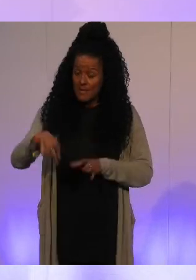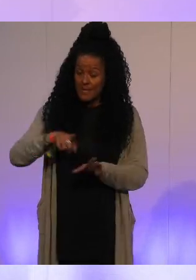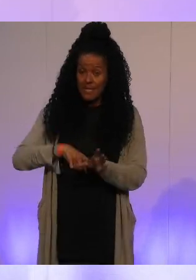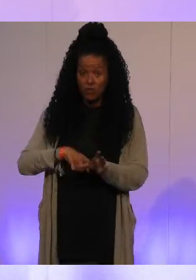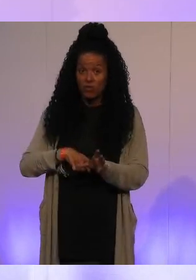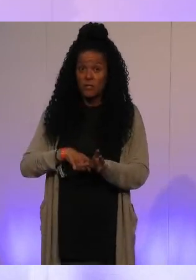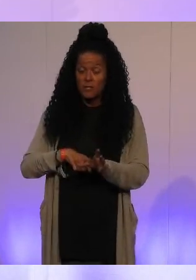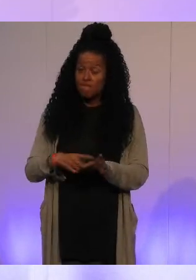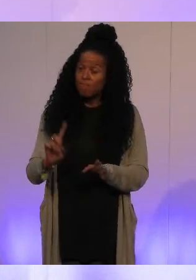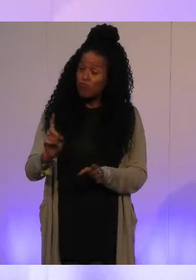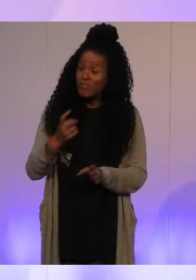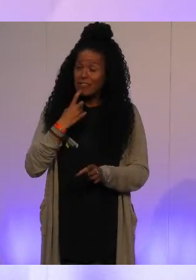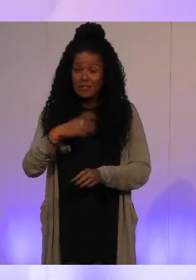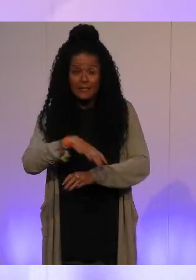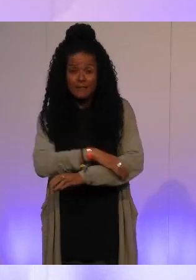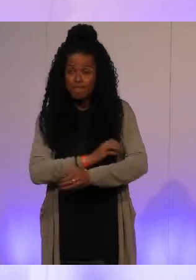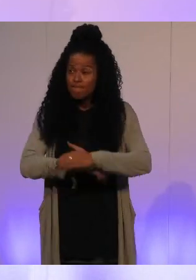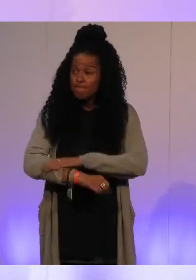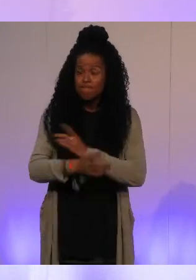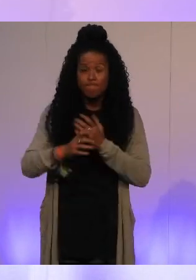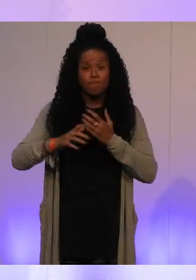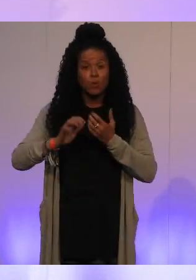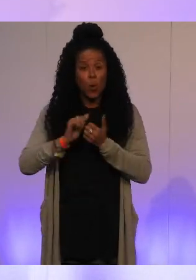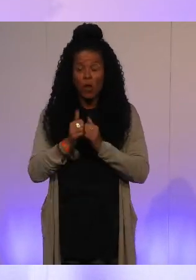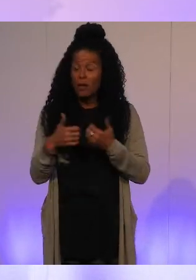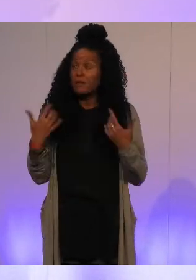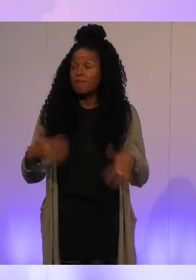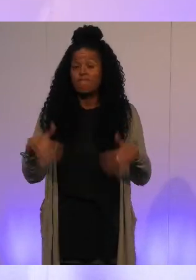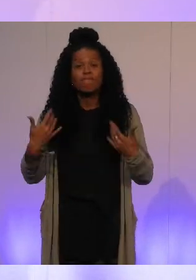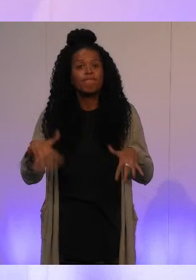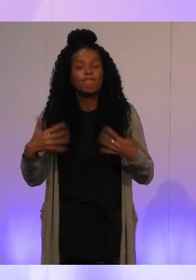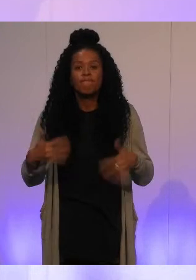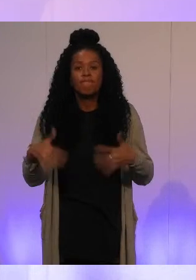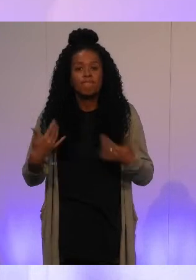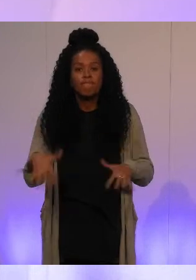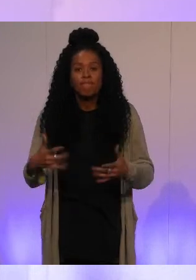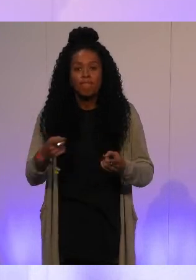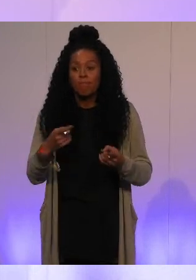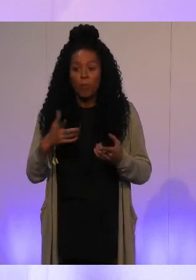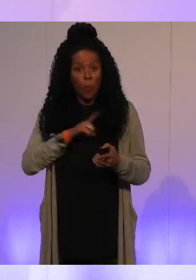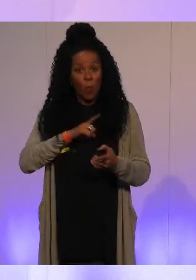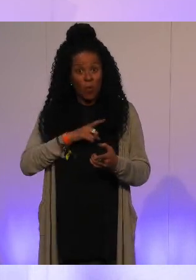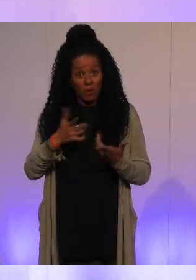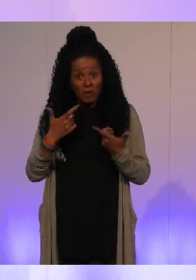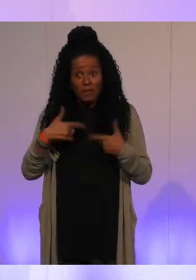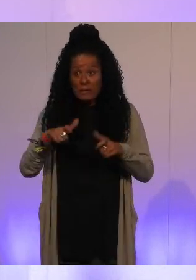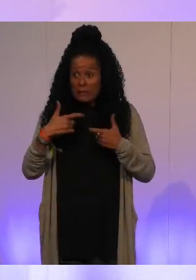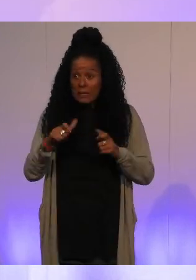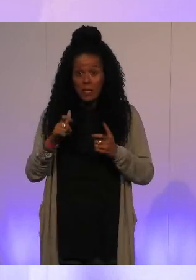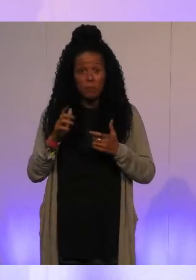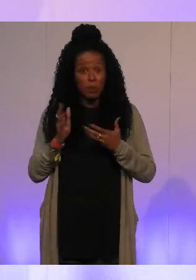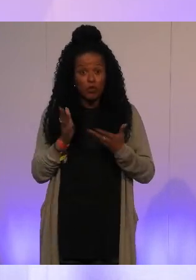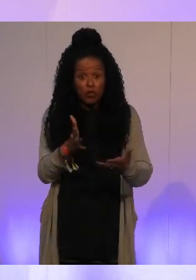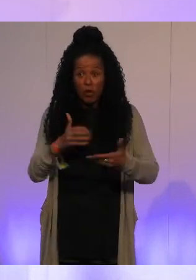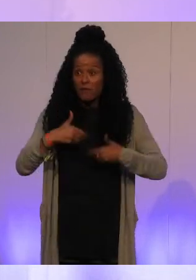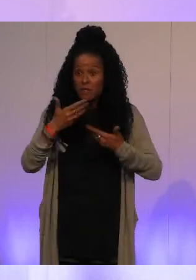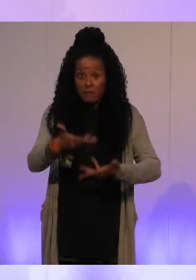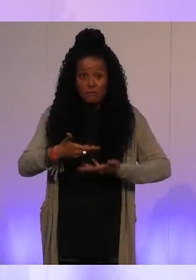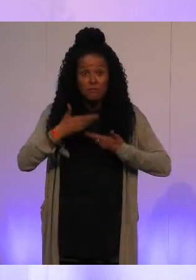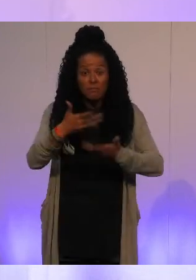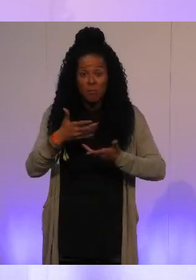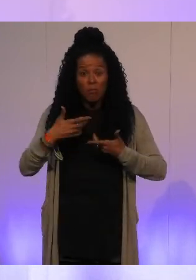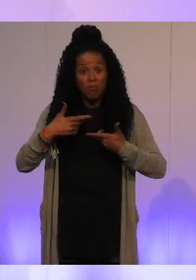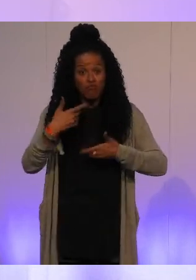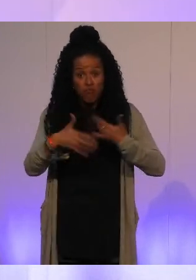the resilience of colleagues has been outstanding, not only to keep services running, but to